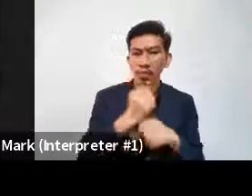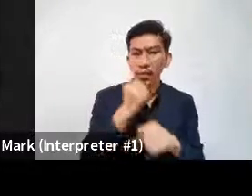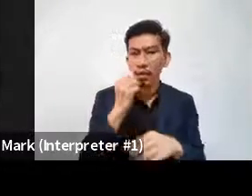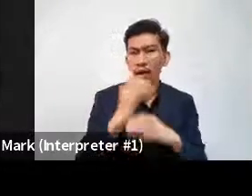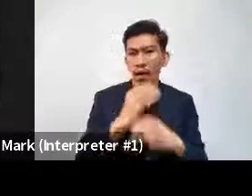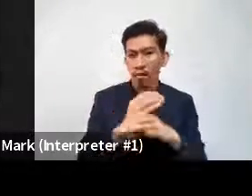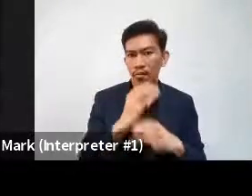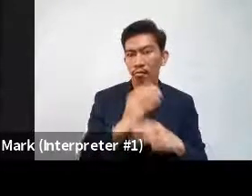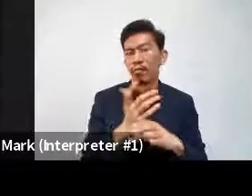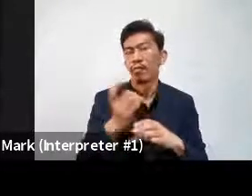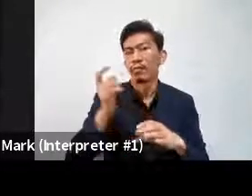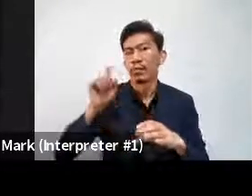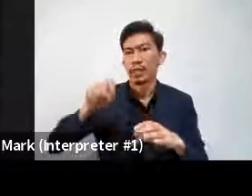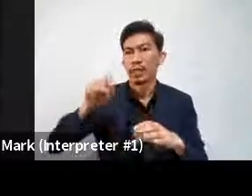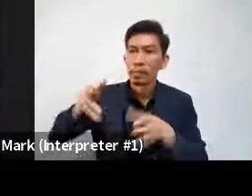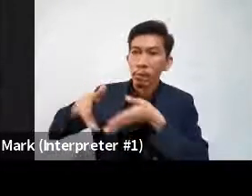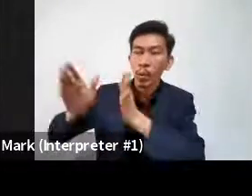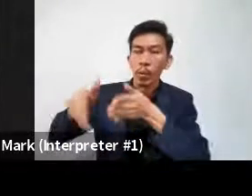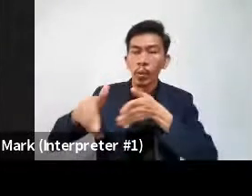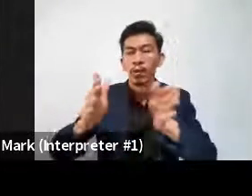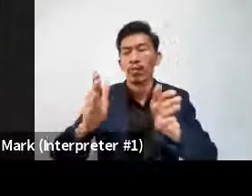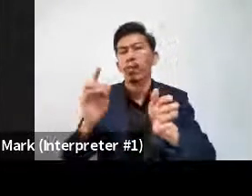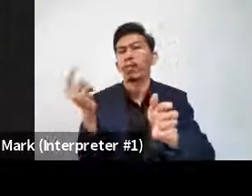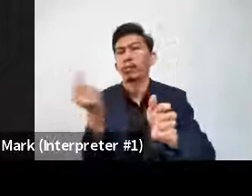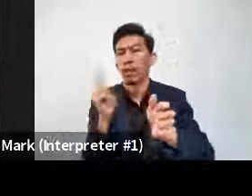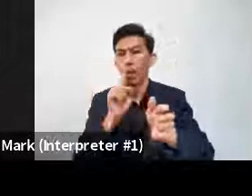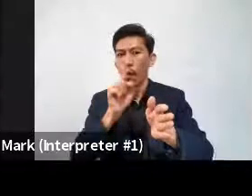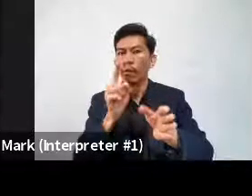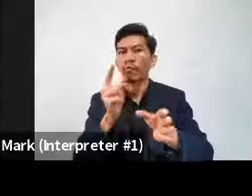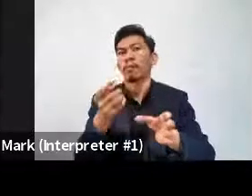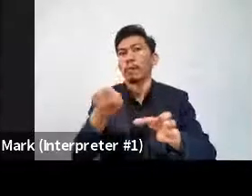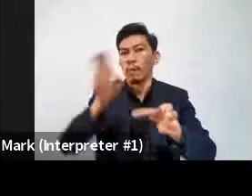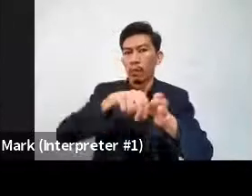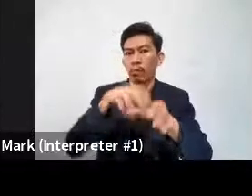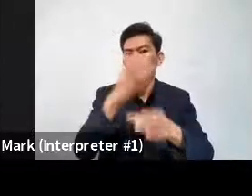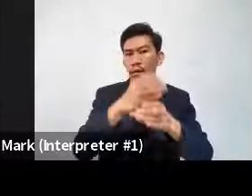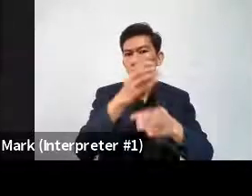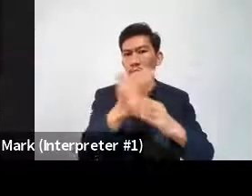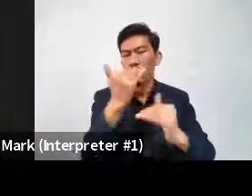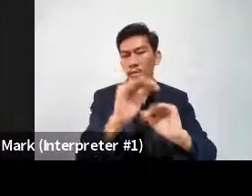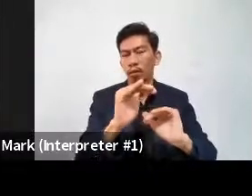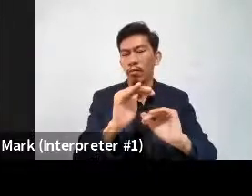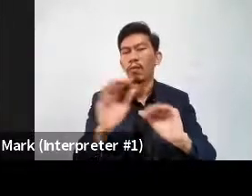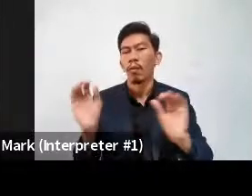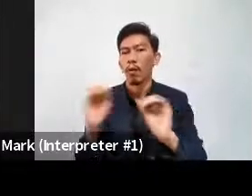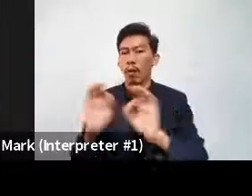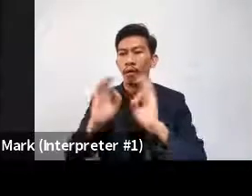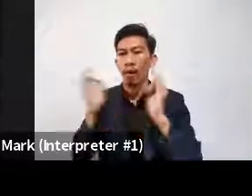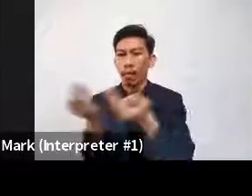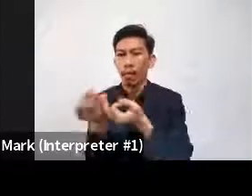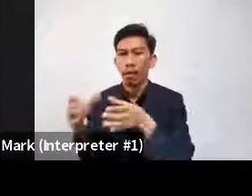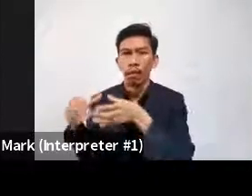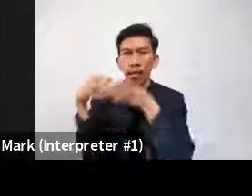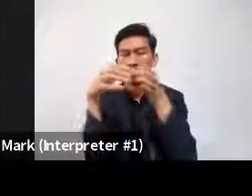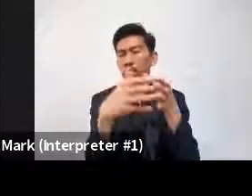to right of passageway and only one passenger per car, not much family support grouping. There